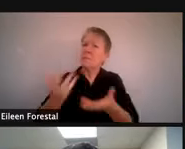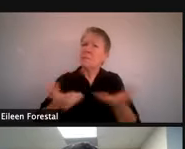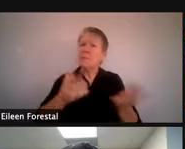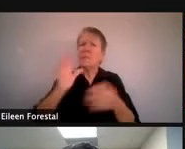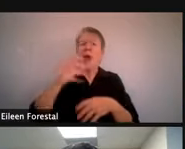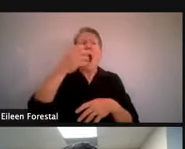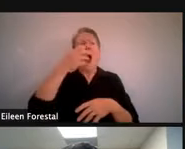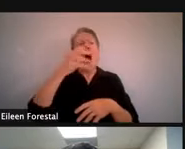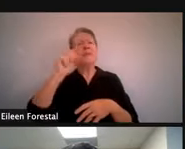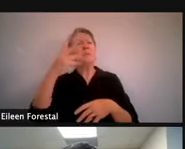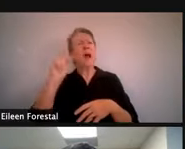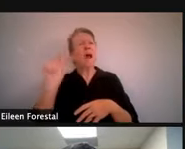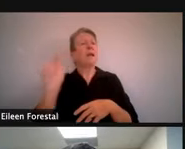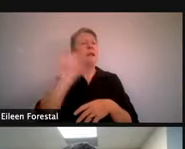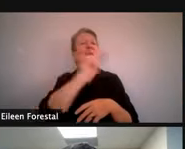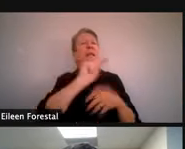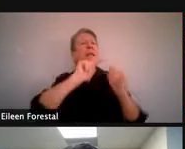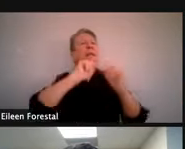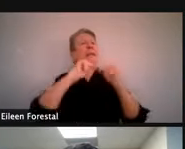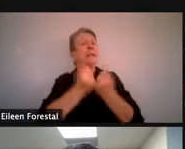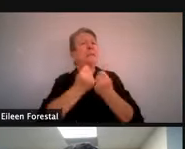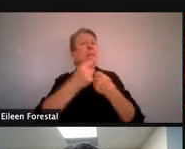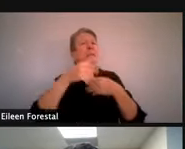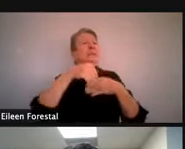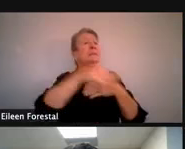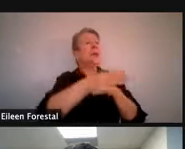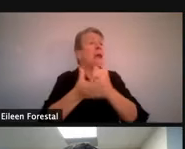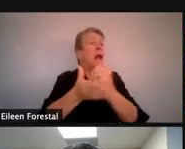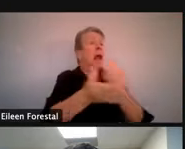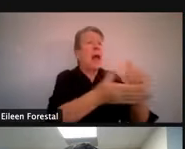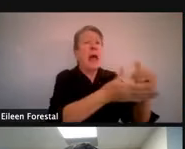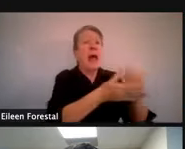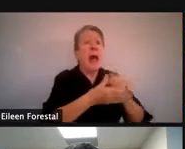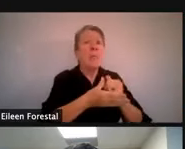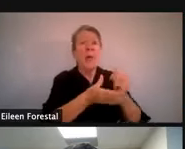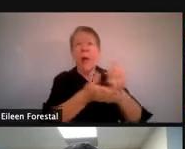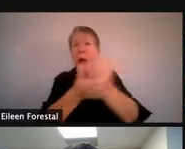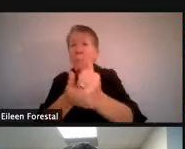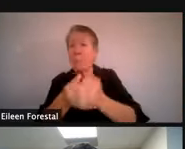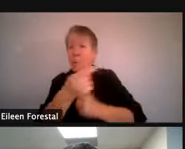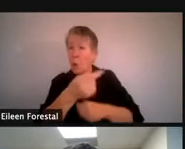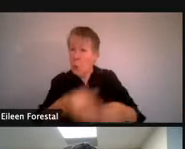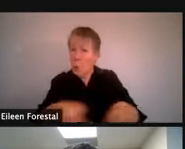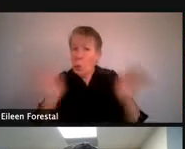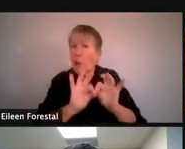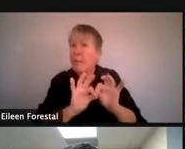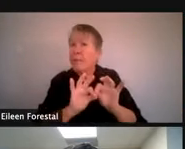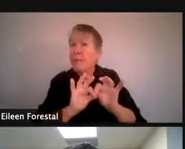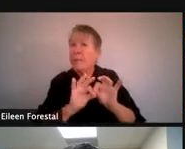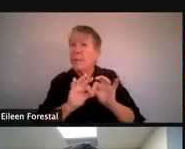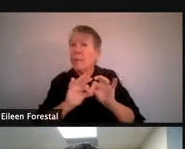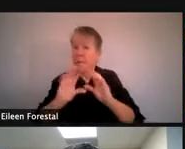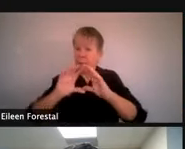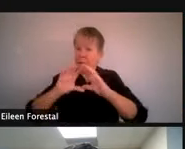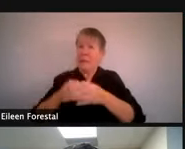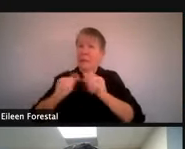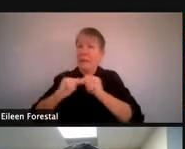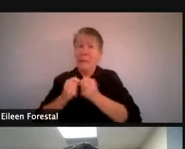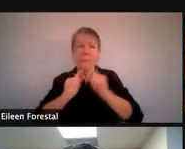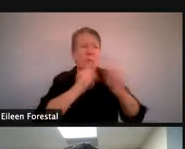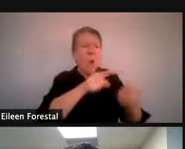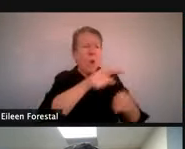virus? Perhaps the commissioner, who does not need any introduction at all, could weigh in on this as well. And by the way, she looks marvelous in the